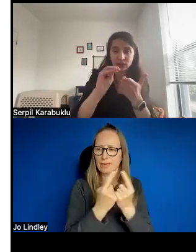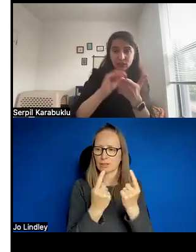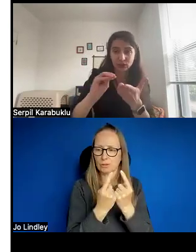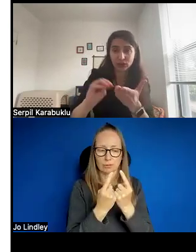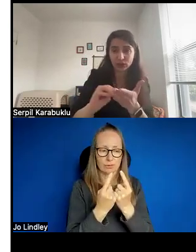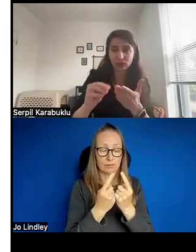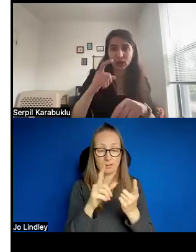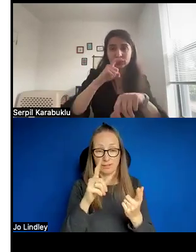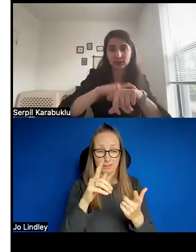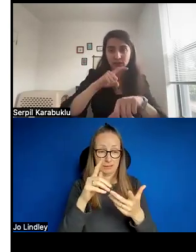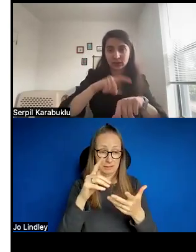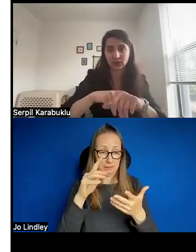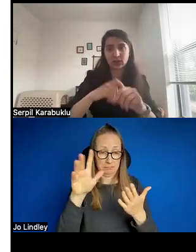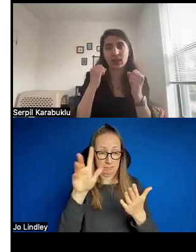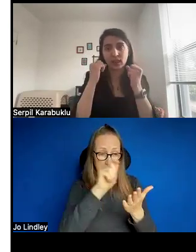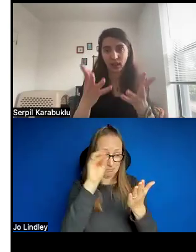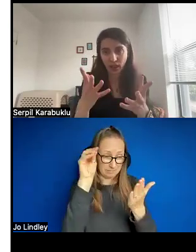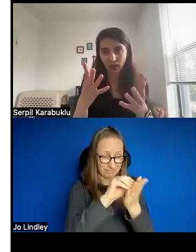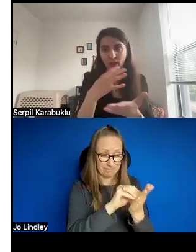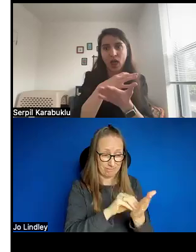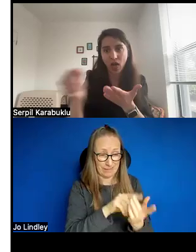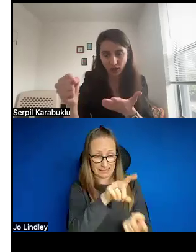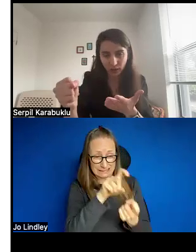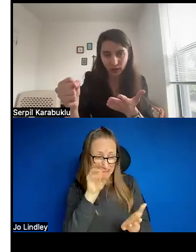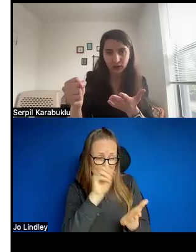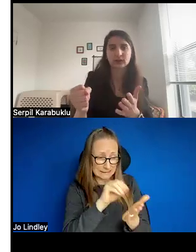are taking immense time, like